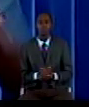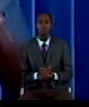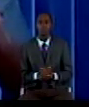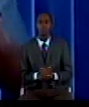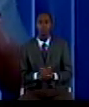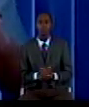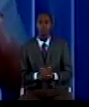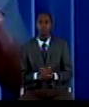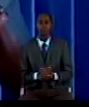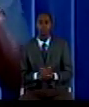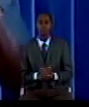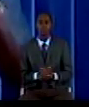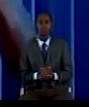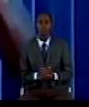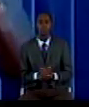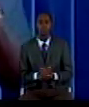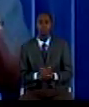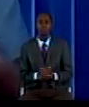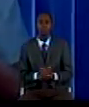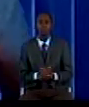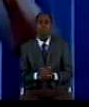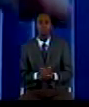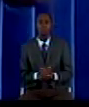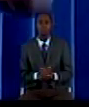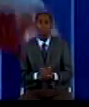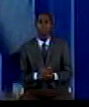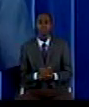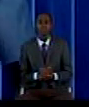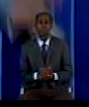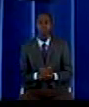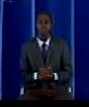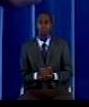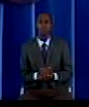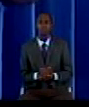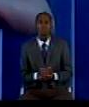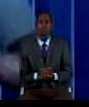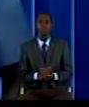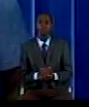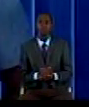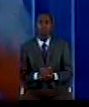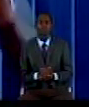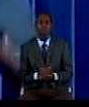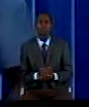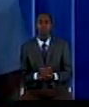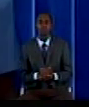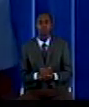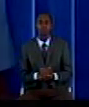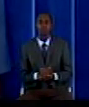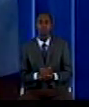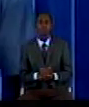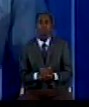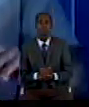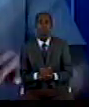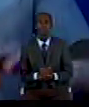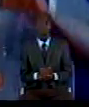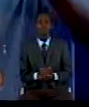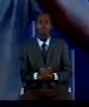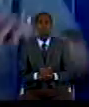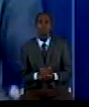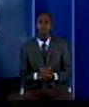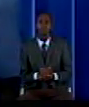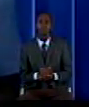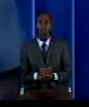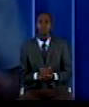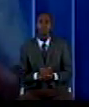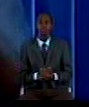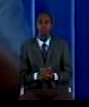da ka zo nan in Allah ya da duk damuwa da kai da shi ya faru ya kare za ku koma gida with testimony so da muka zo ana